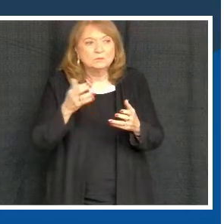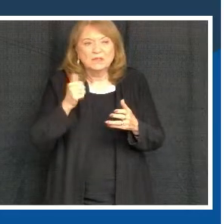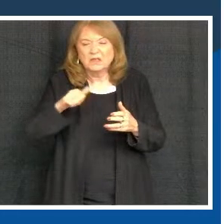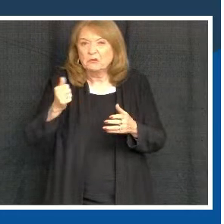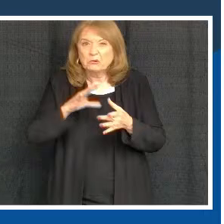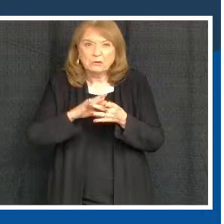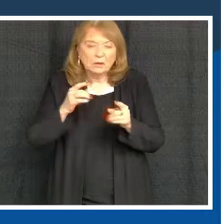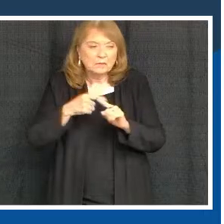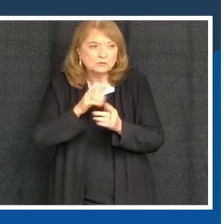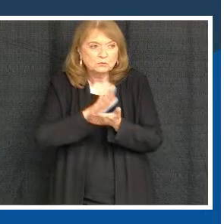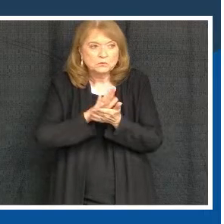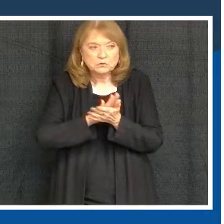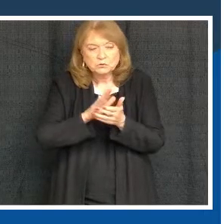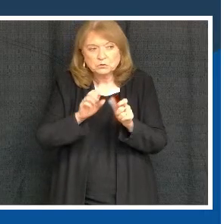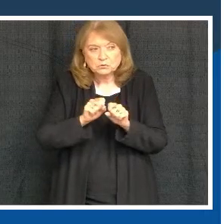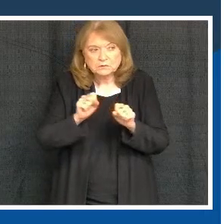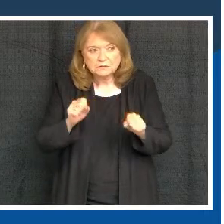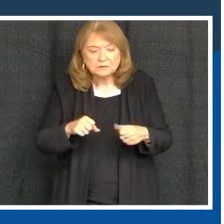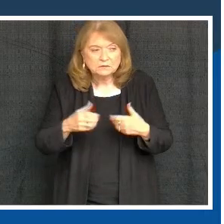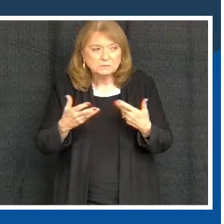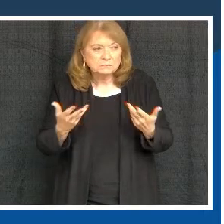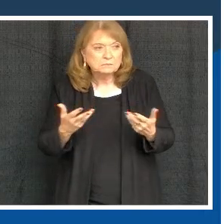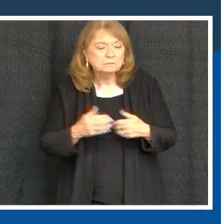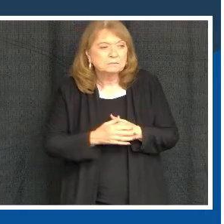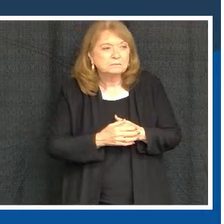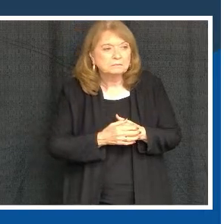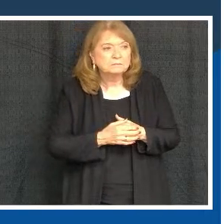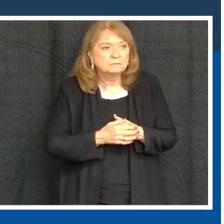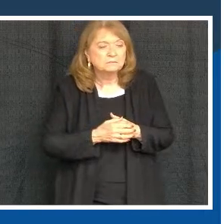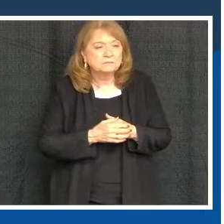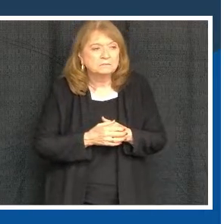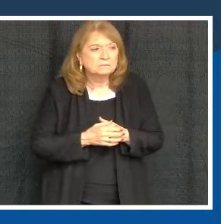them outside the normal capacities.